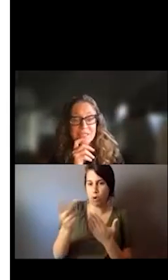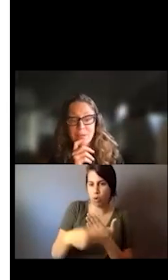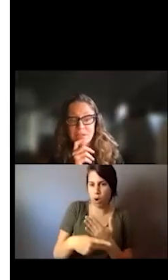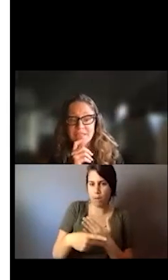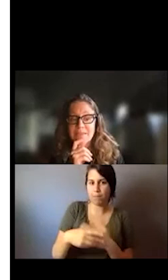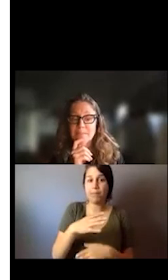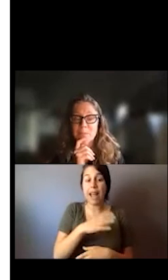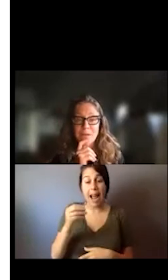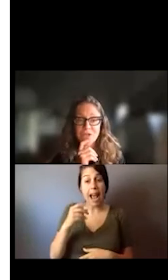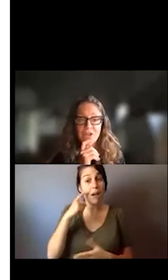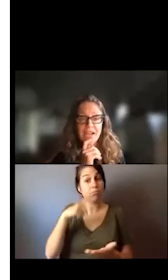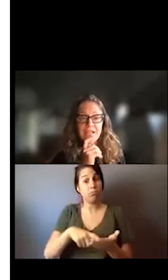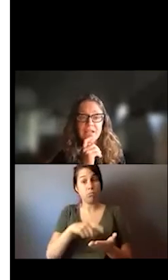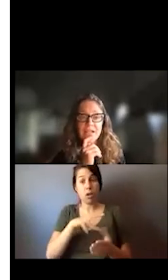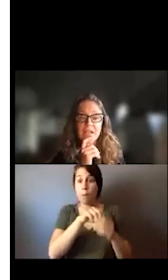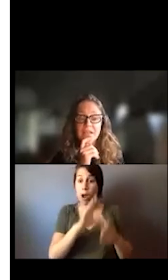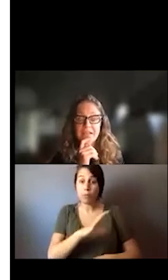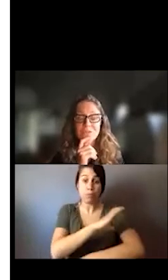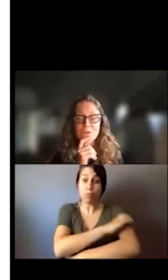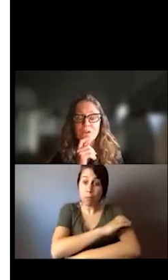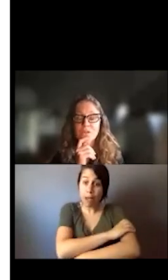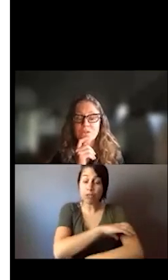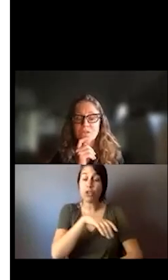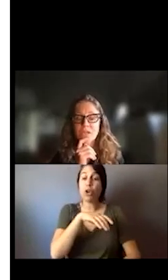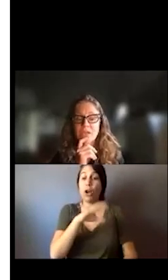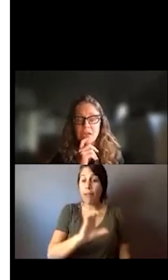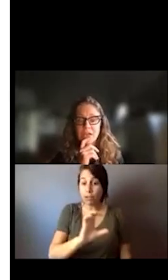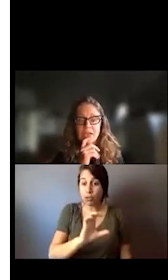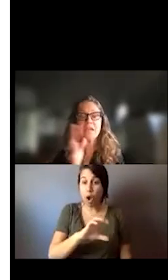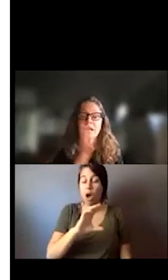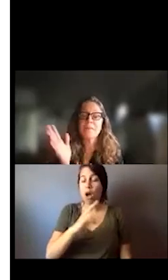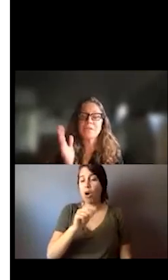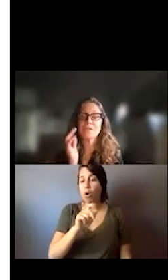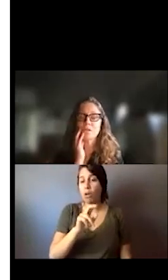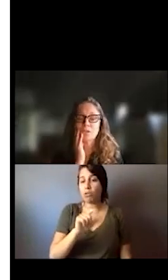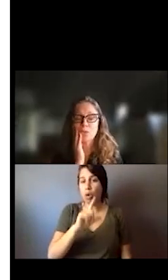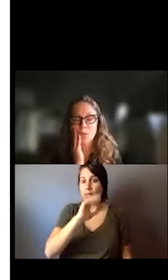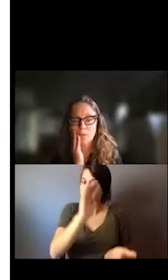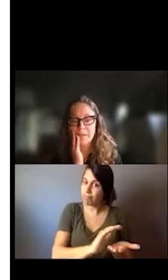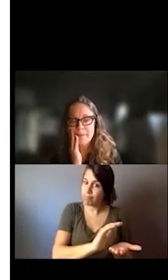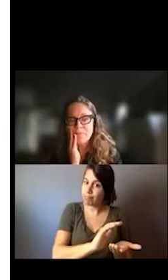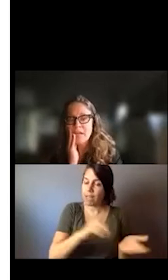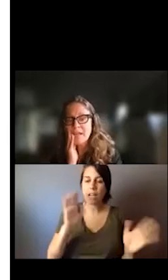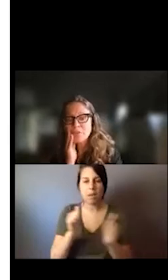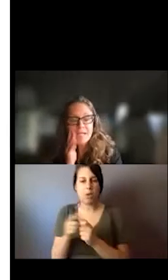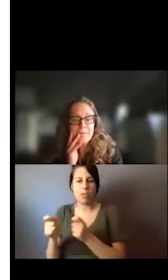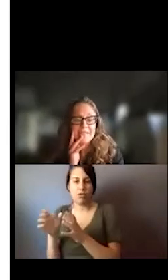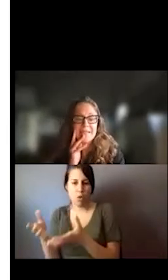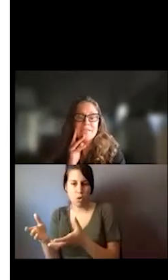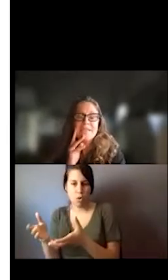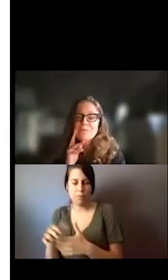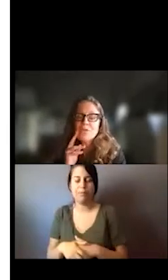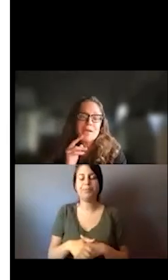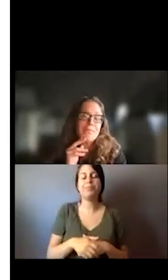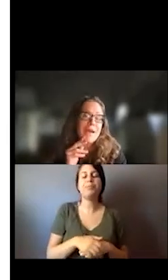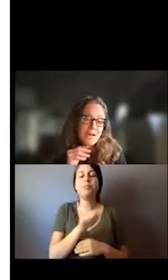significant reductions in participants' blood pressure and cholesterol using in comparison to a control group. Another study